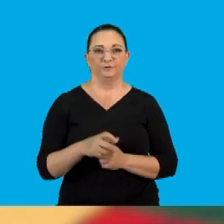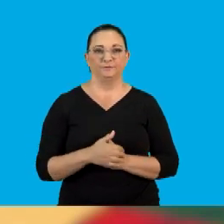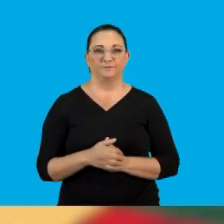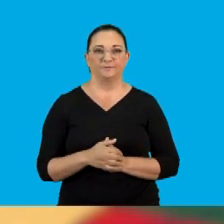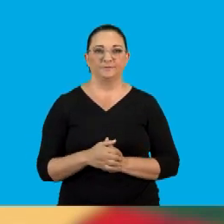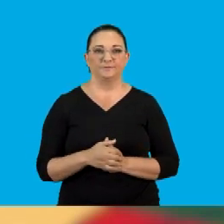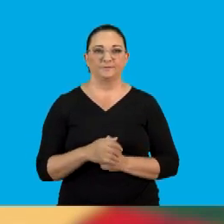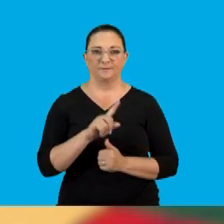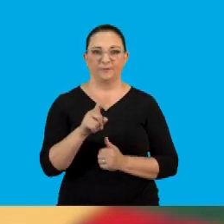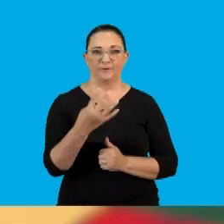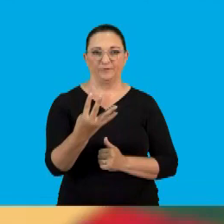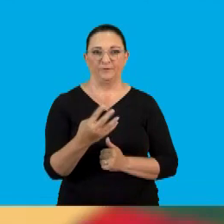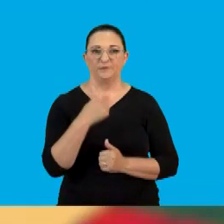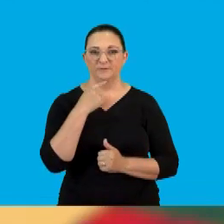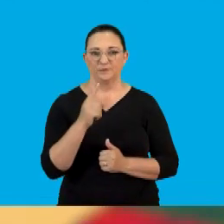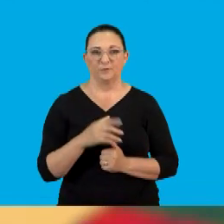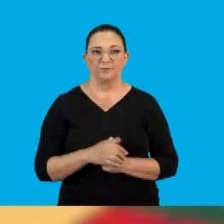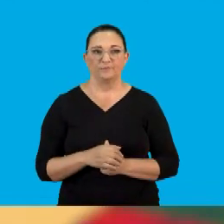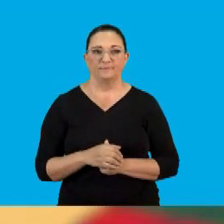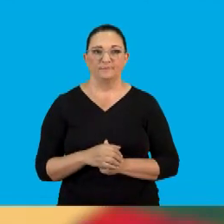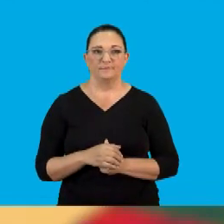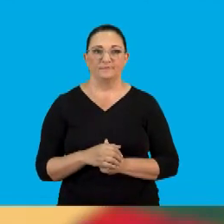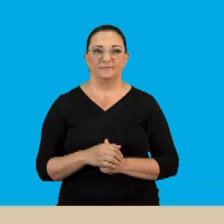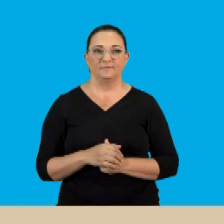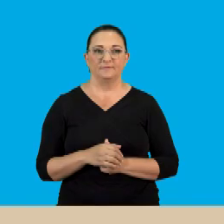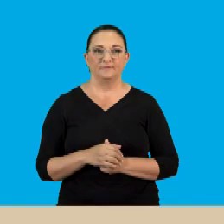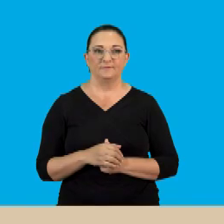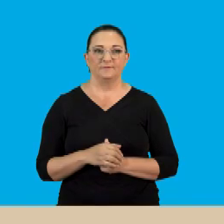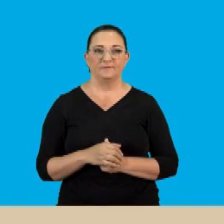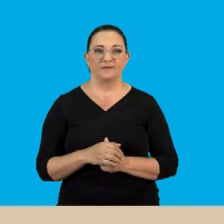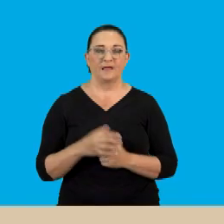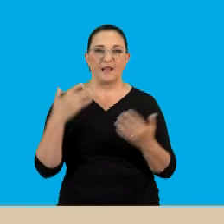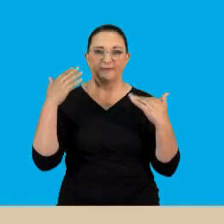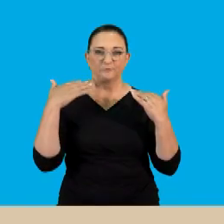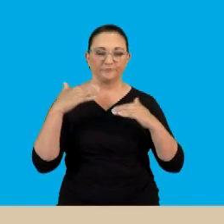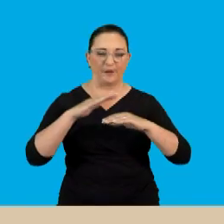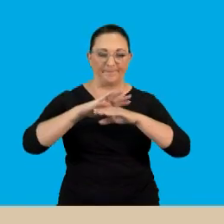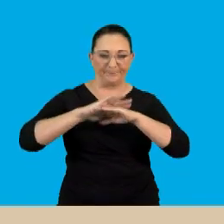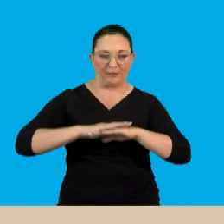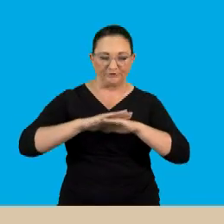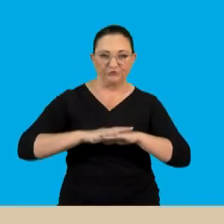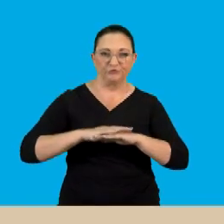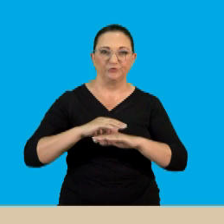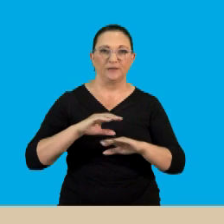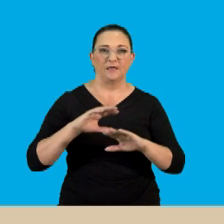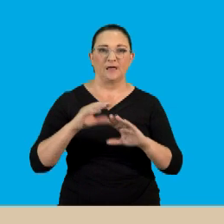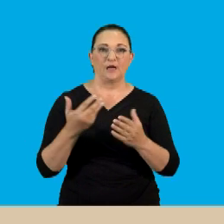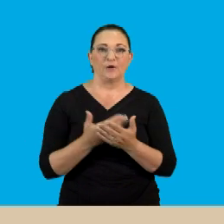on to the next question, which is question 4. It says, explain how atmospheric